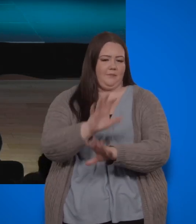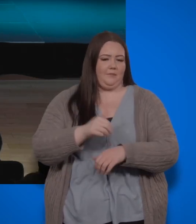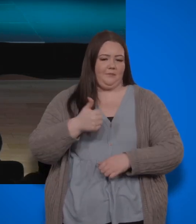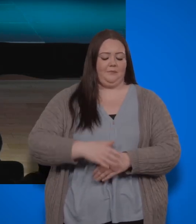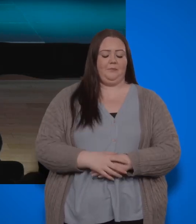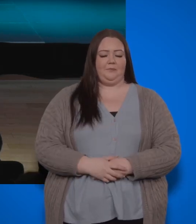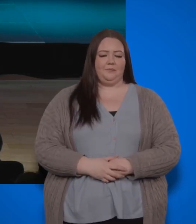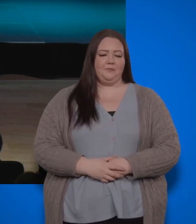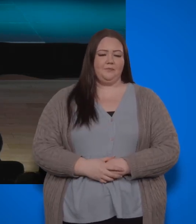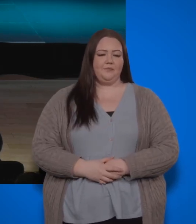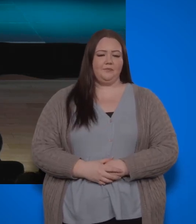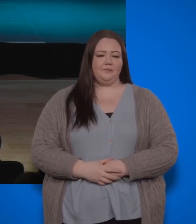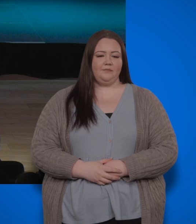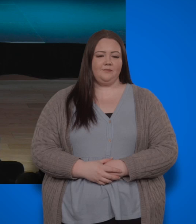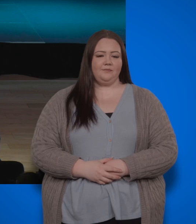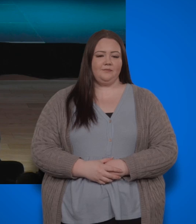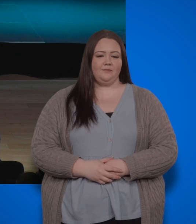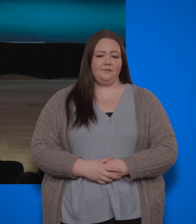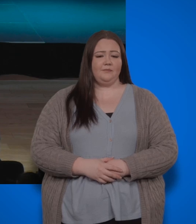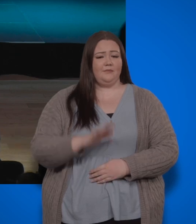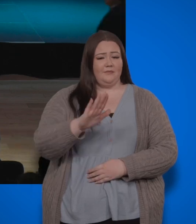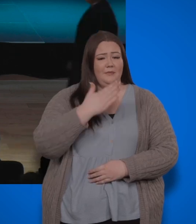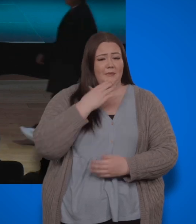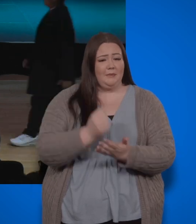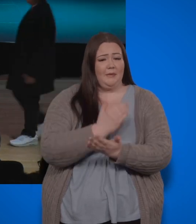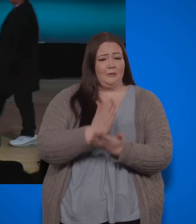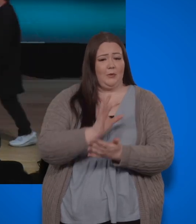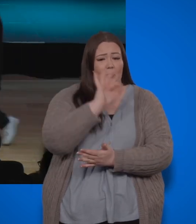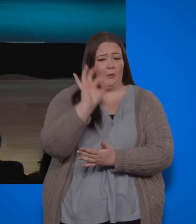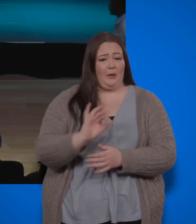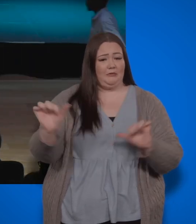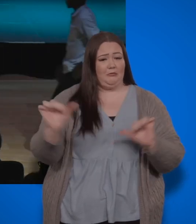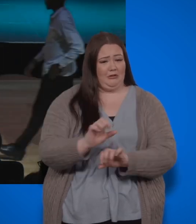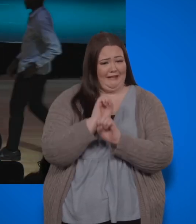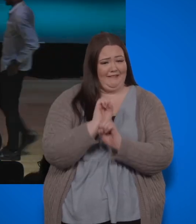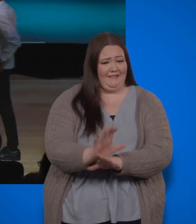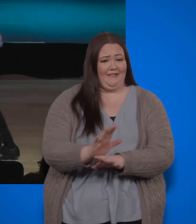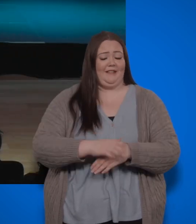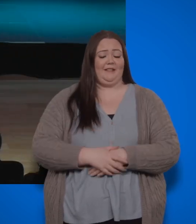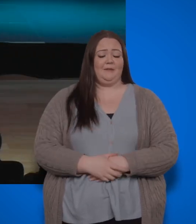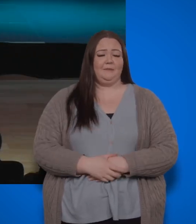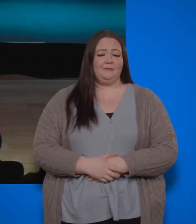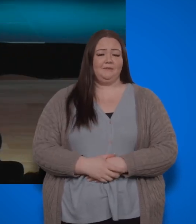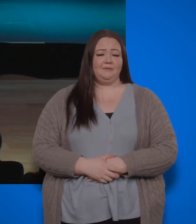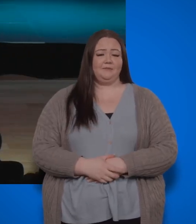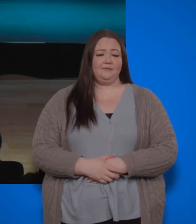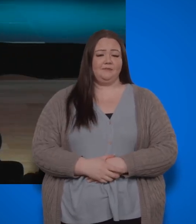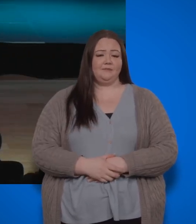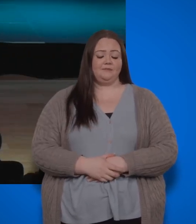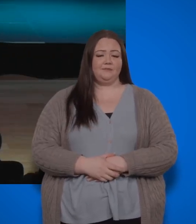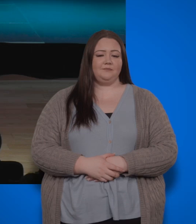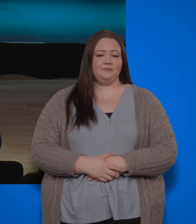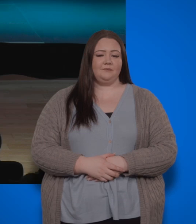to you. And if you could try and just keep the questions short, then we'll get a few more